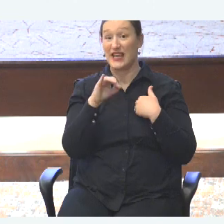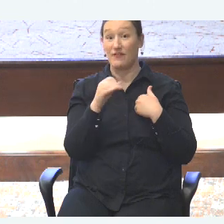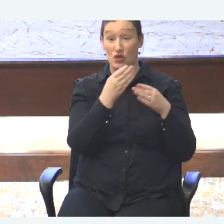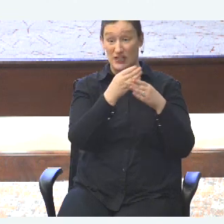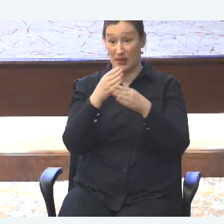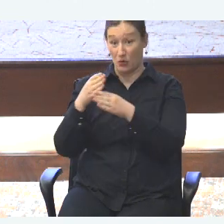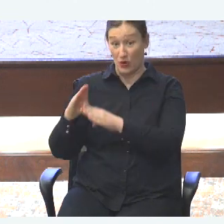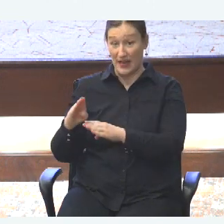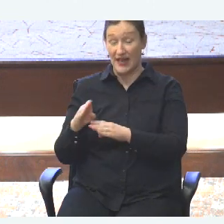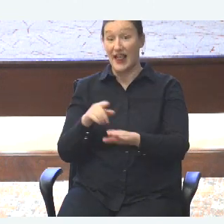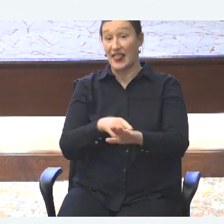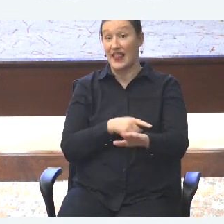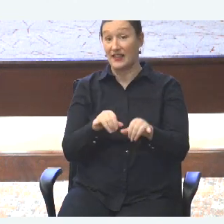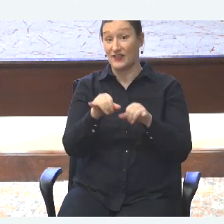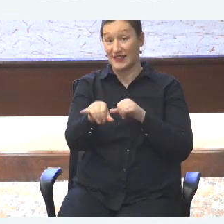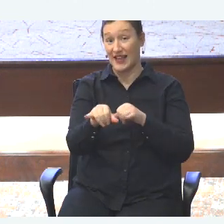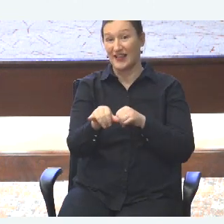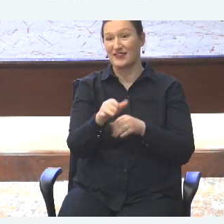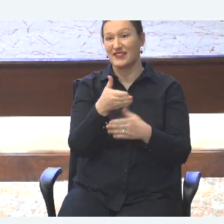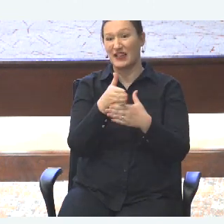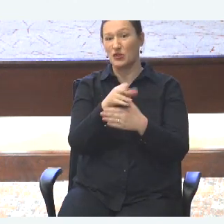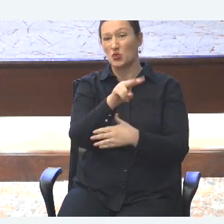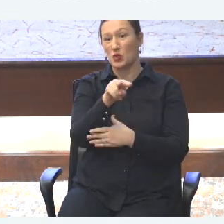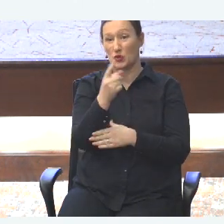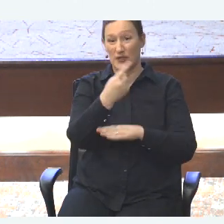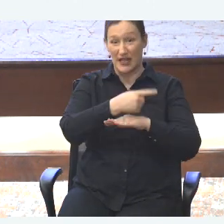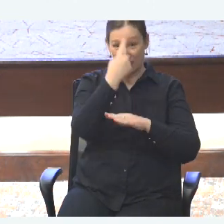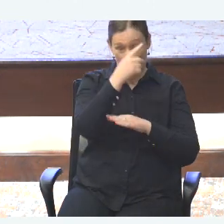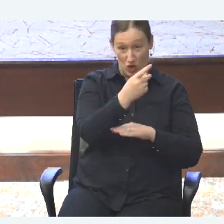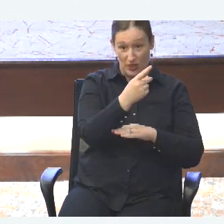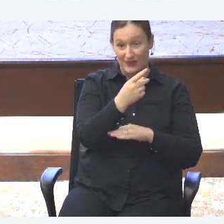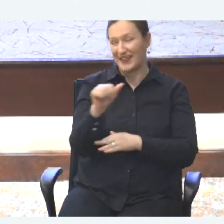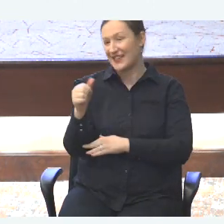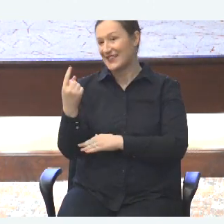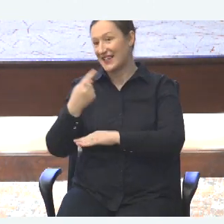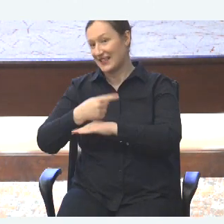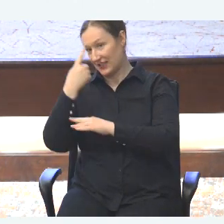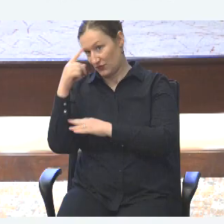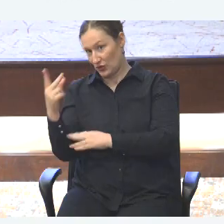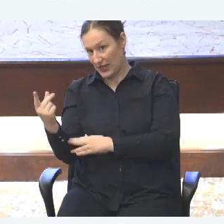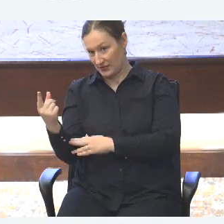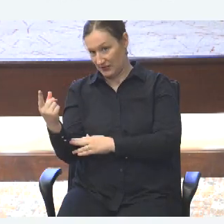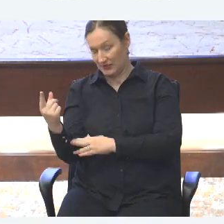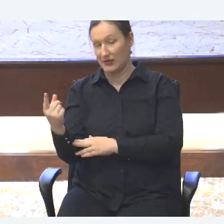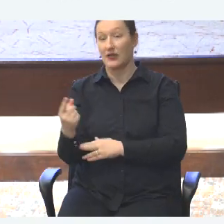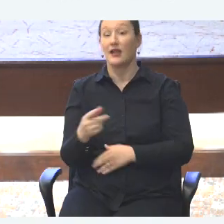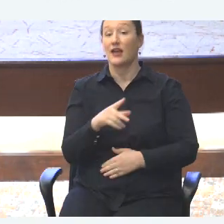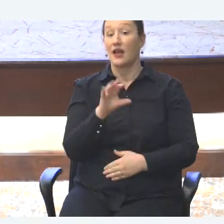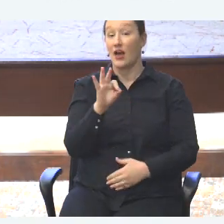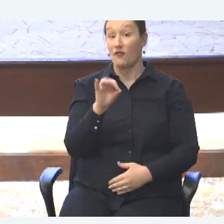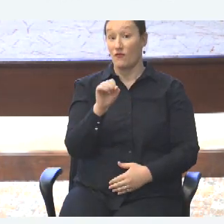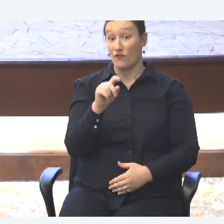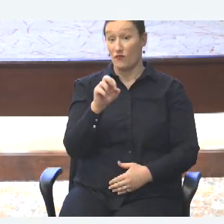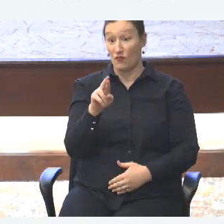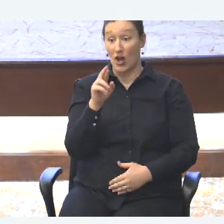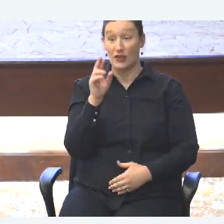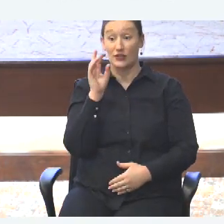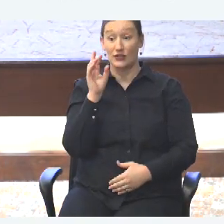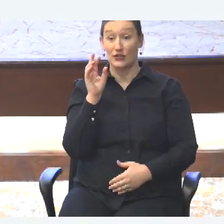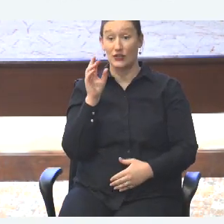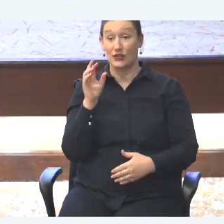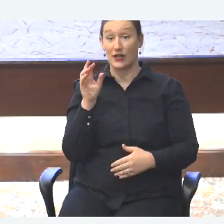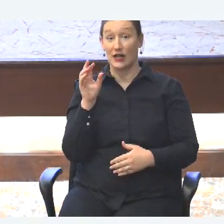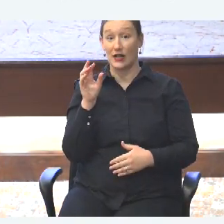length of stay in shelter is 22 days for dogs and 10 days for cats. In foster, It's 91 days for dogs